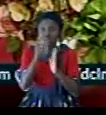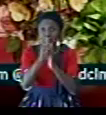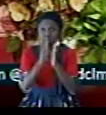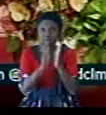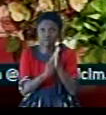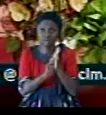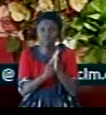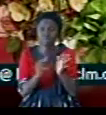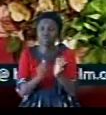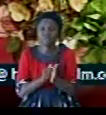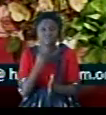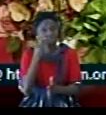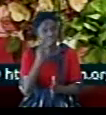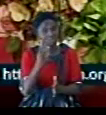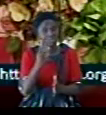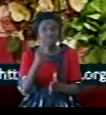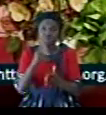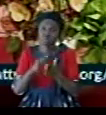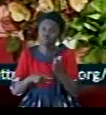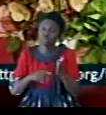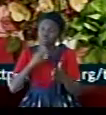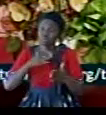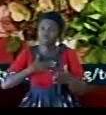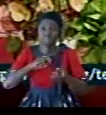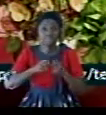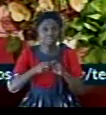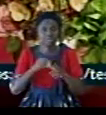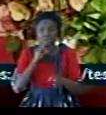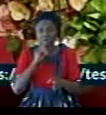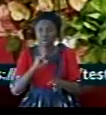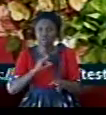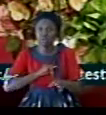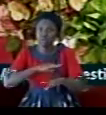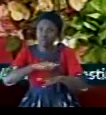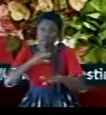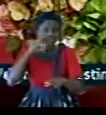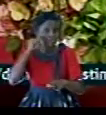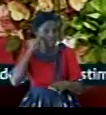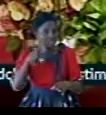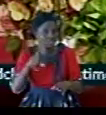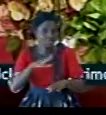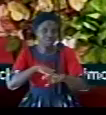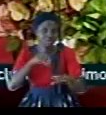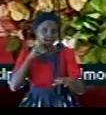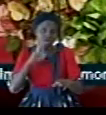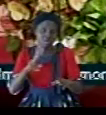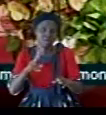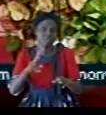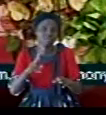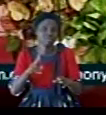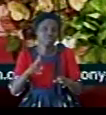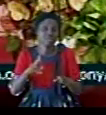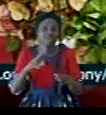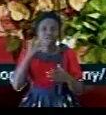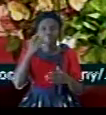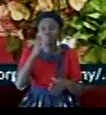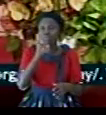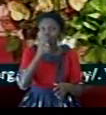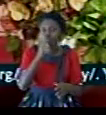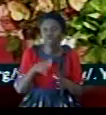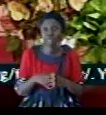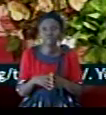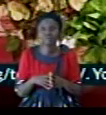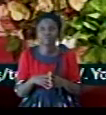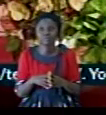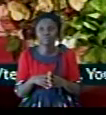I'm going through. But she didn't pick up. And I called my mom that I'm feeling pain, that I don't understand what is happening. She said she's coming,